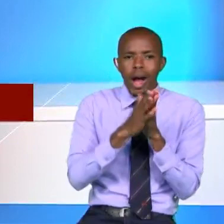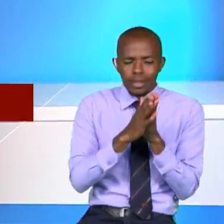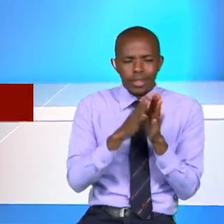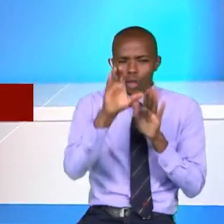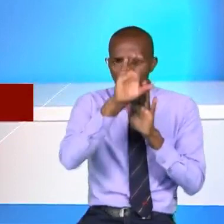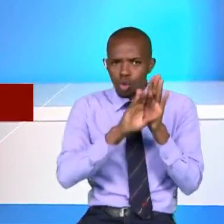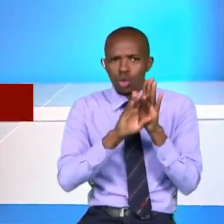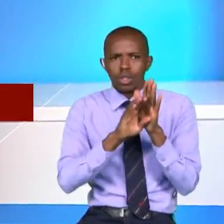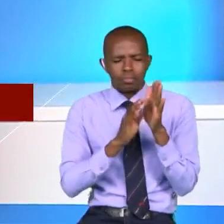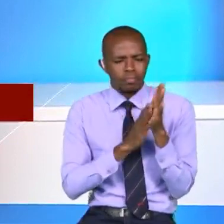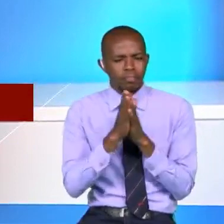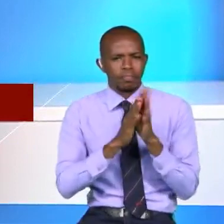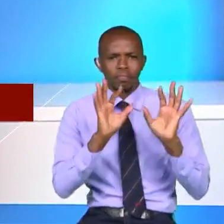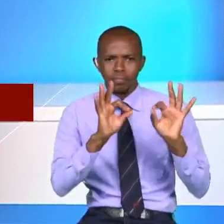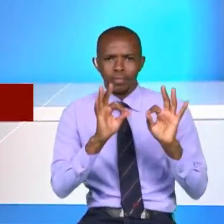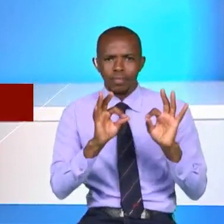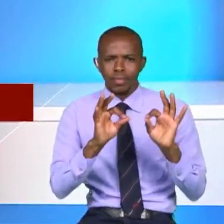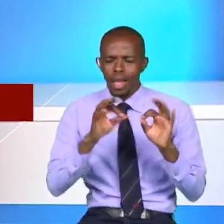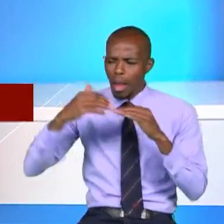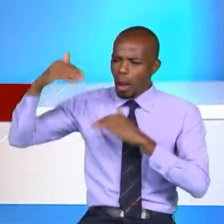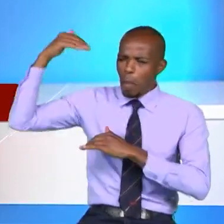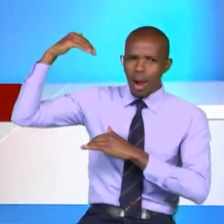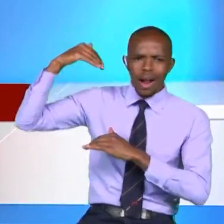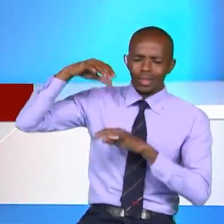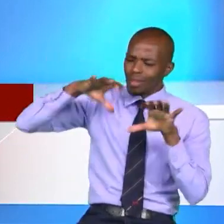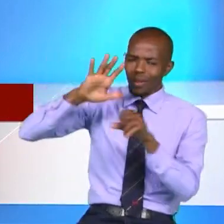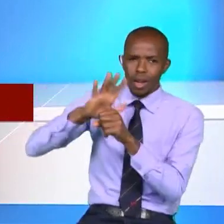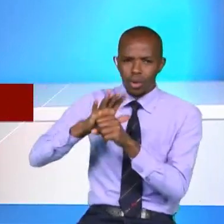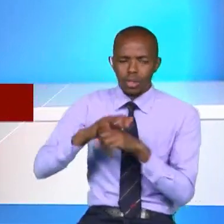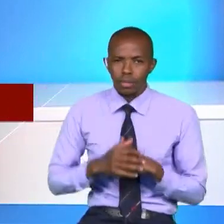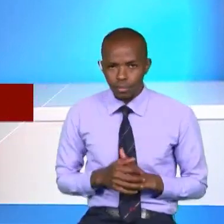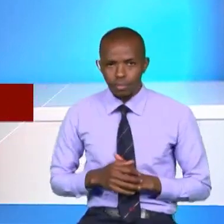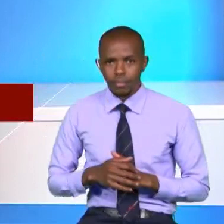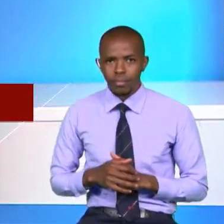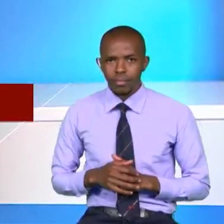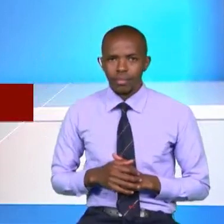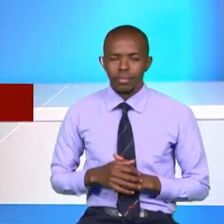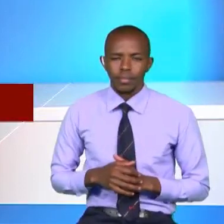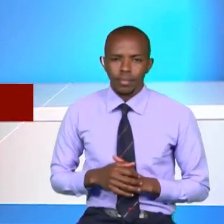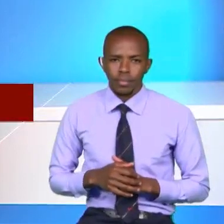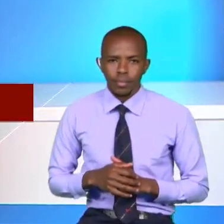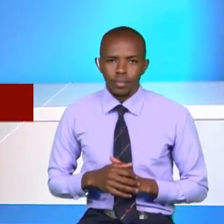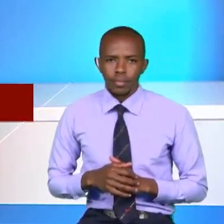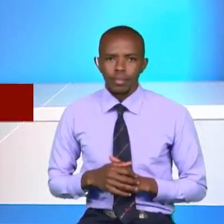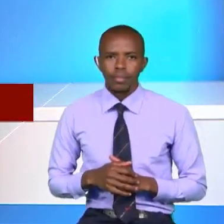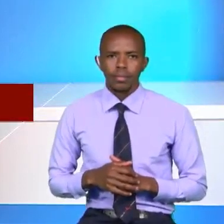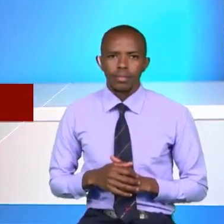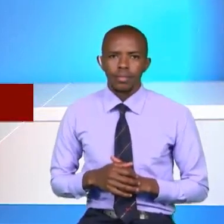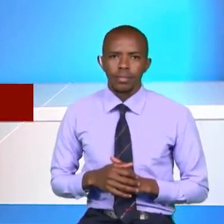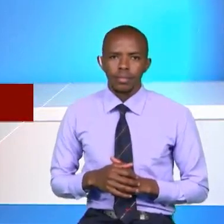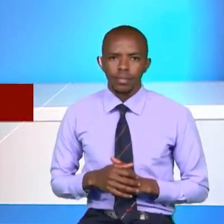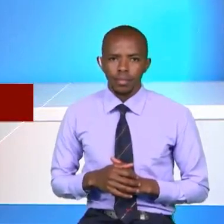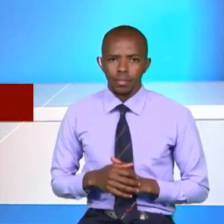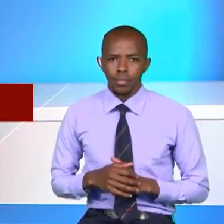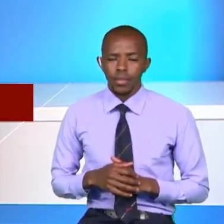constitution was phenomenal. We came from a dark past. We all know about that dark past. We don't need to belabor that point here. Now,